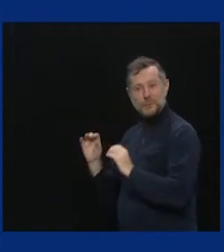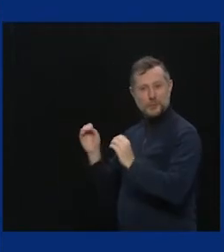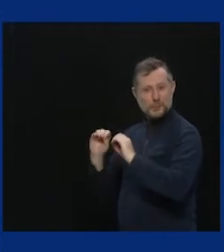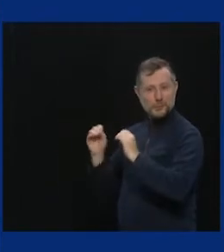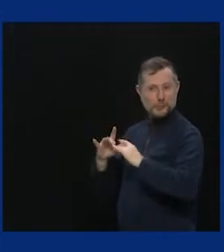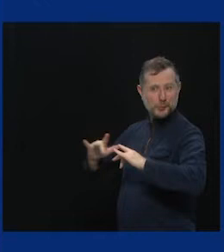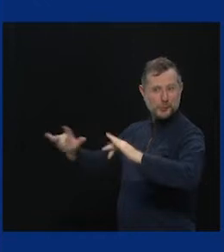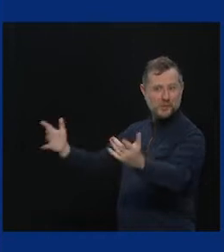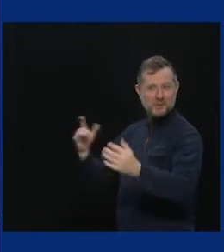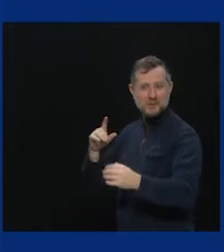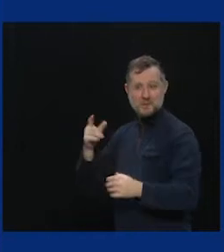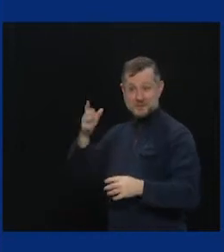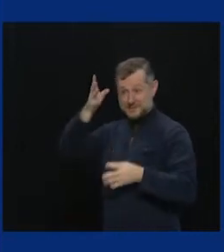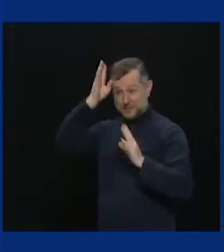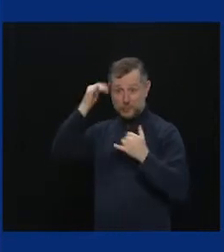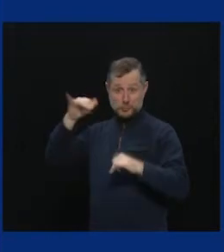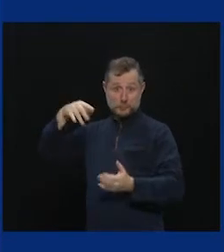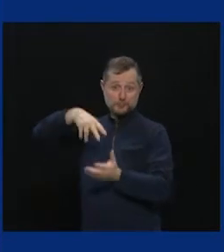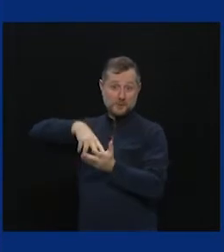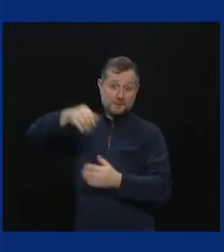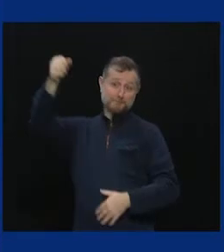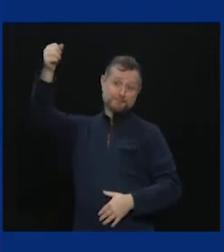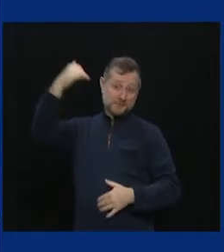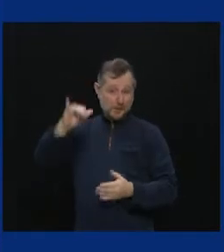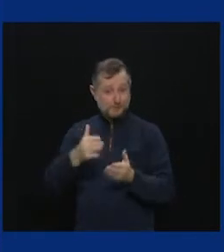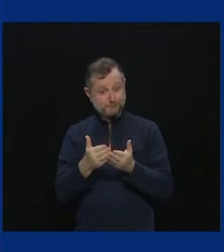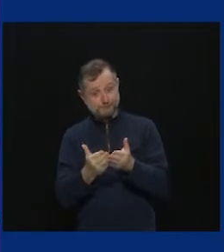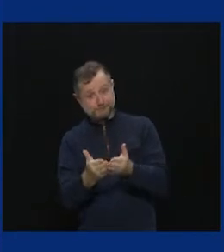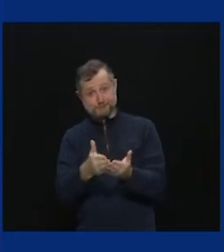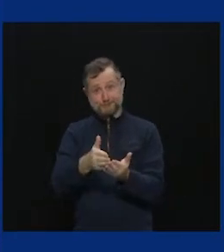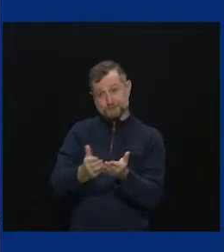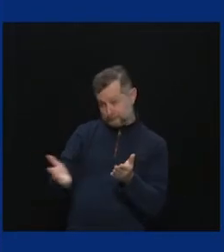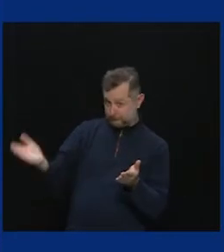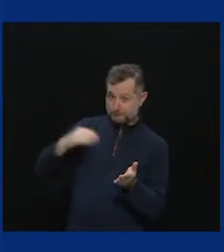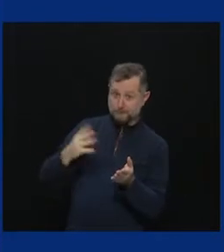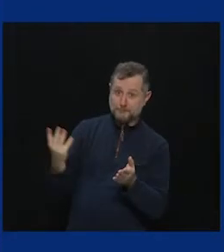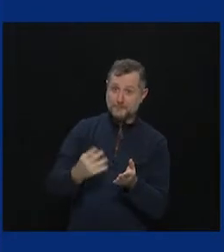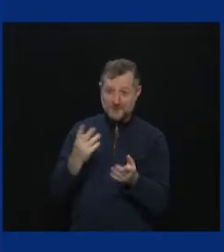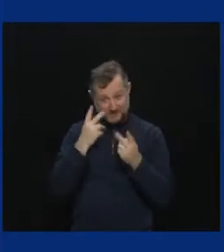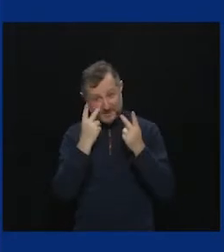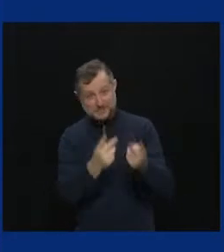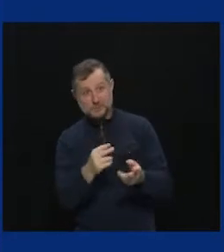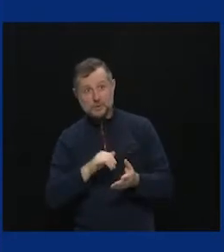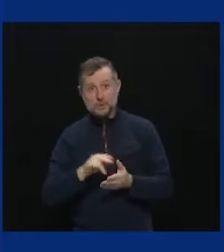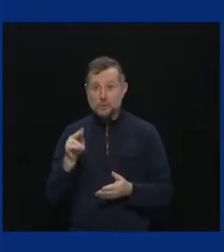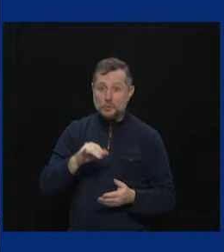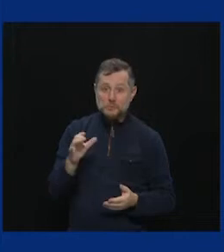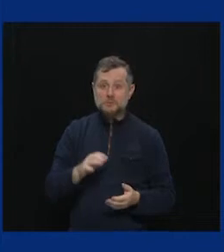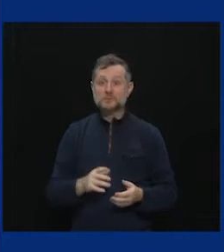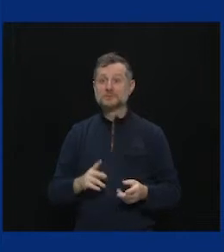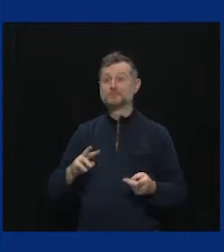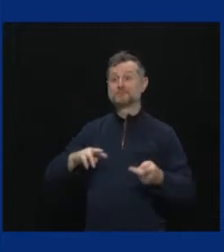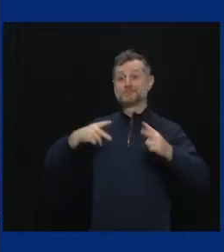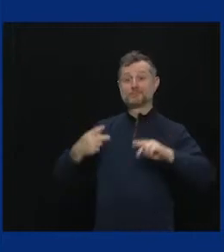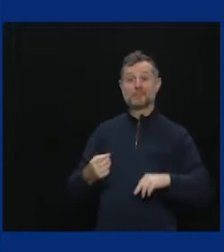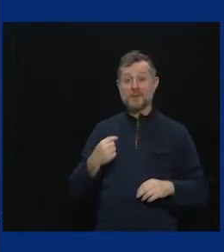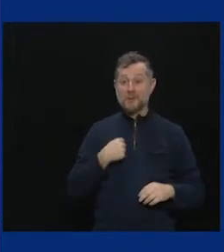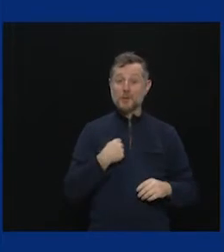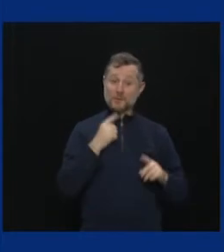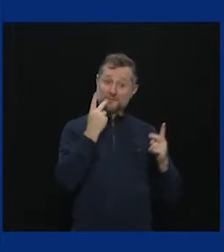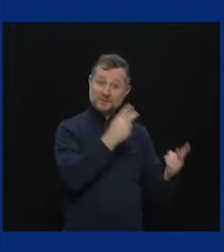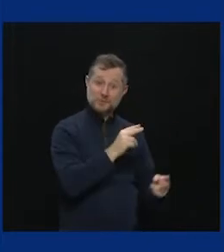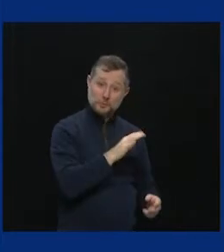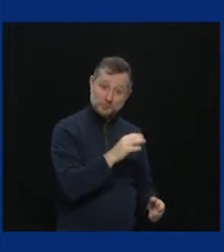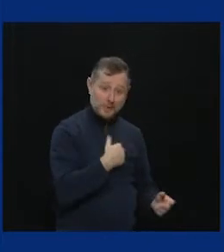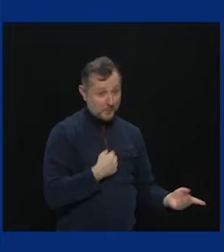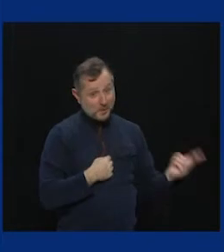still a ferry. Come on down and experience New York. When I was in New York City, I was a reverse ambassador. I was saying, have you seen the